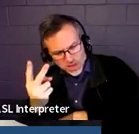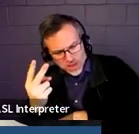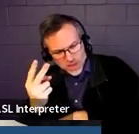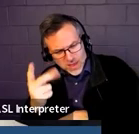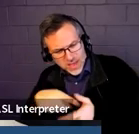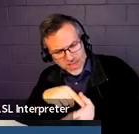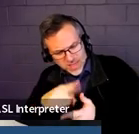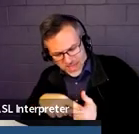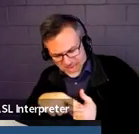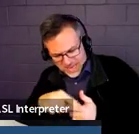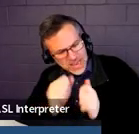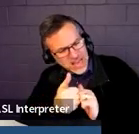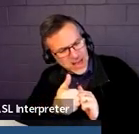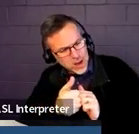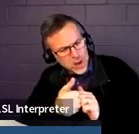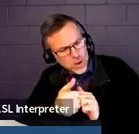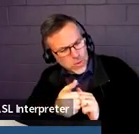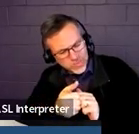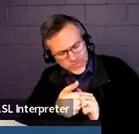And then how do we, what's